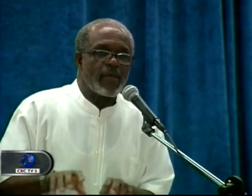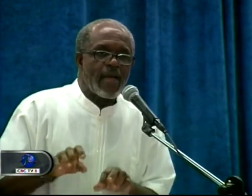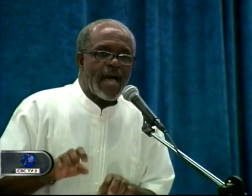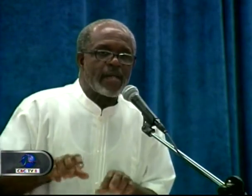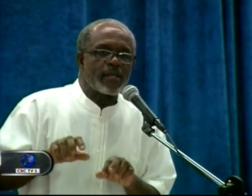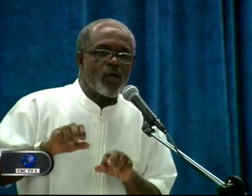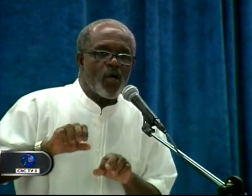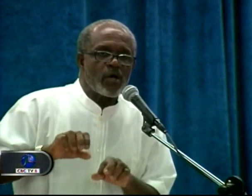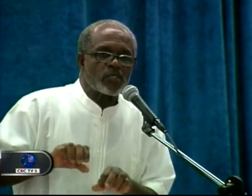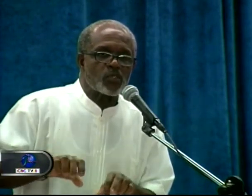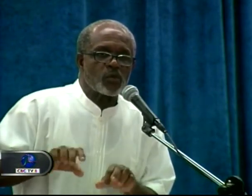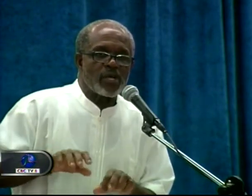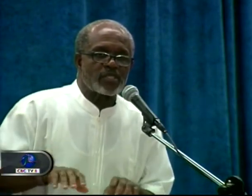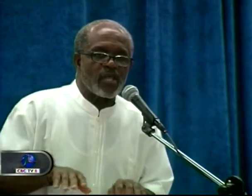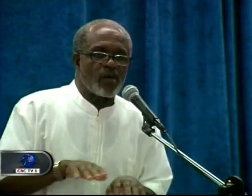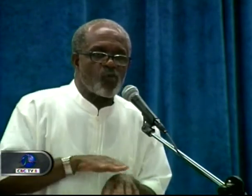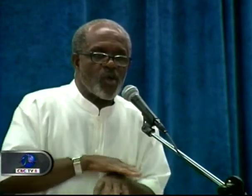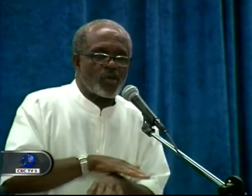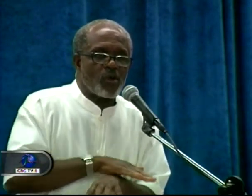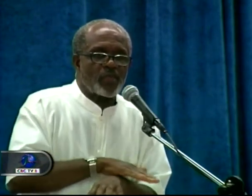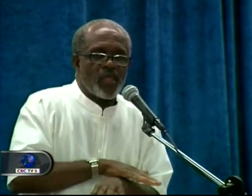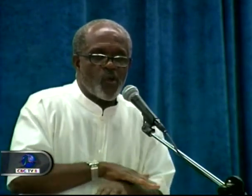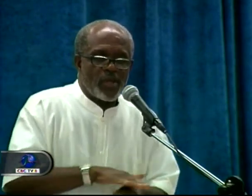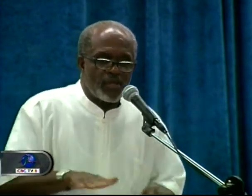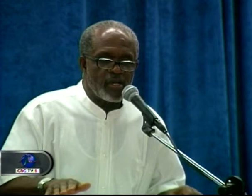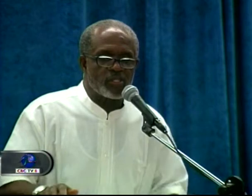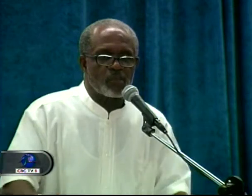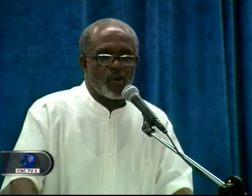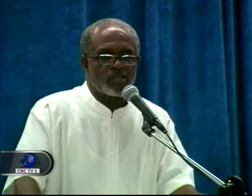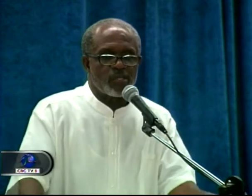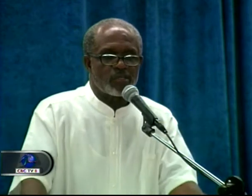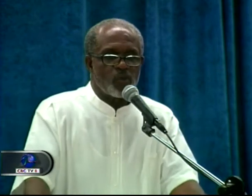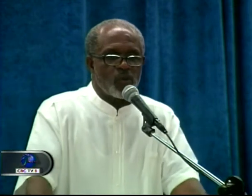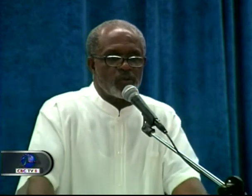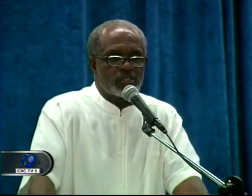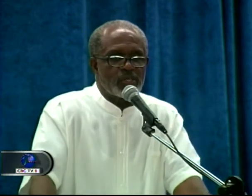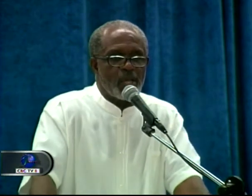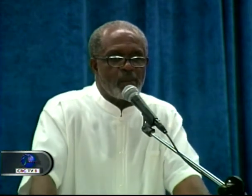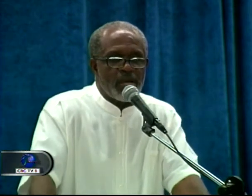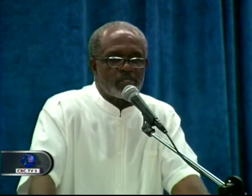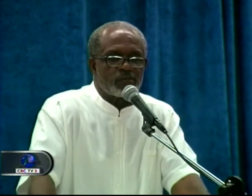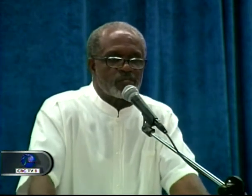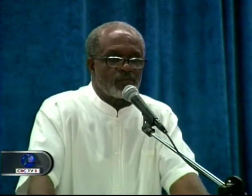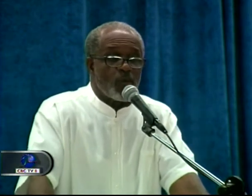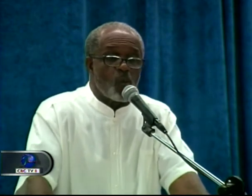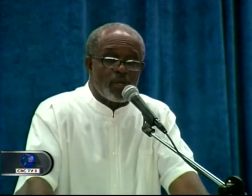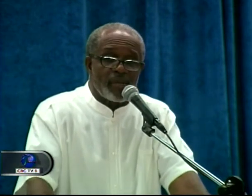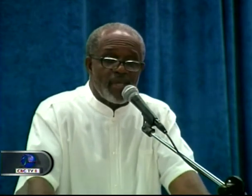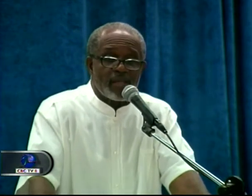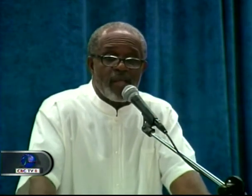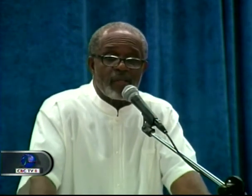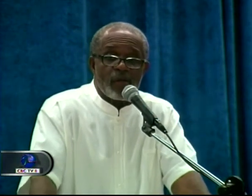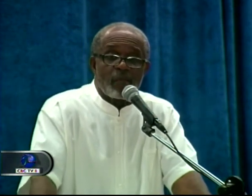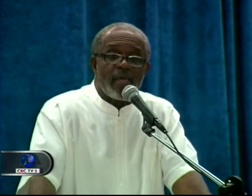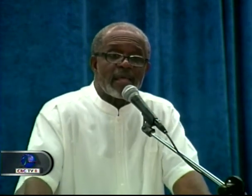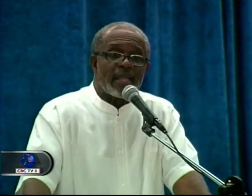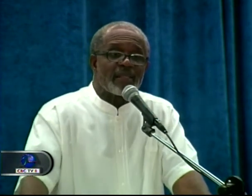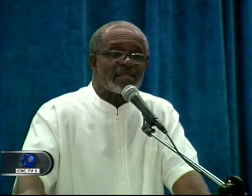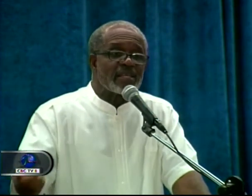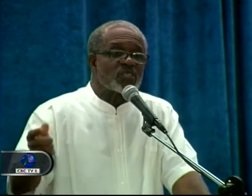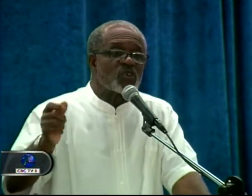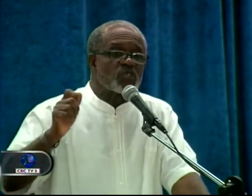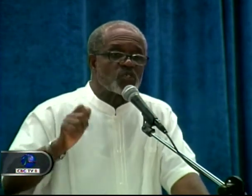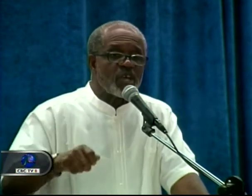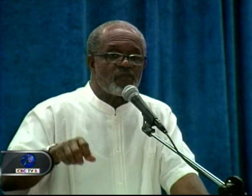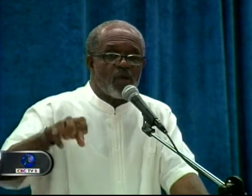thing, and as soon as they have worked out the accreditation process, you are going to see a massive shift. And what am I getting at here? That